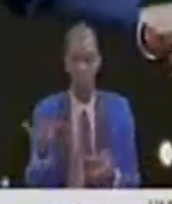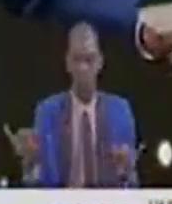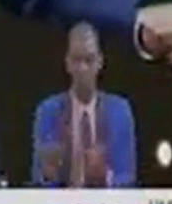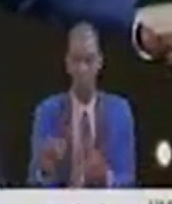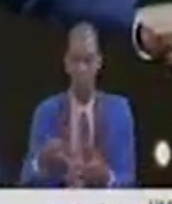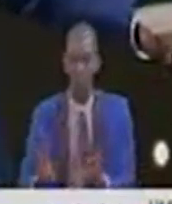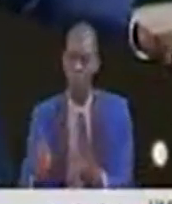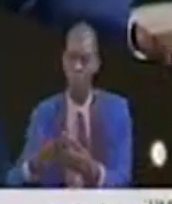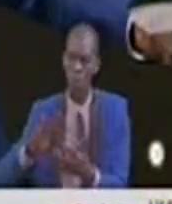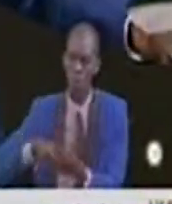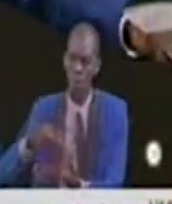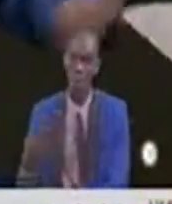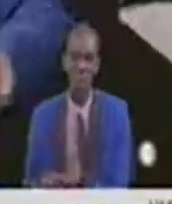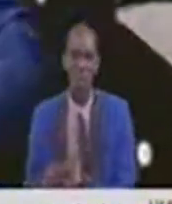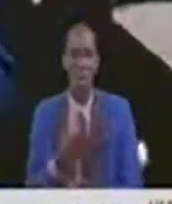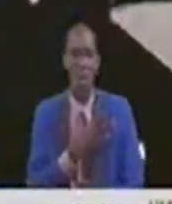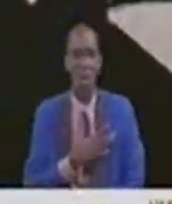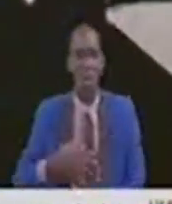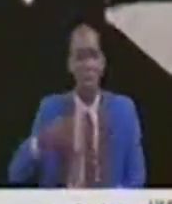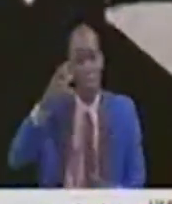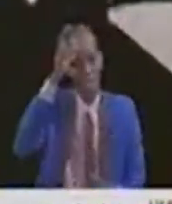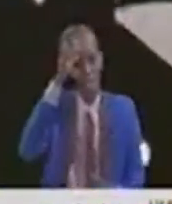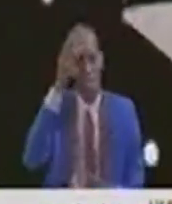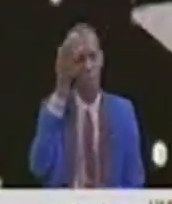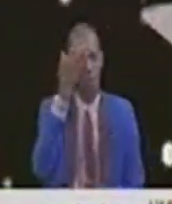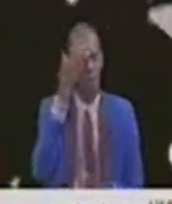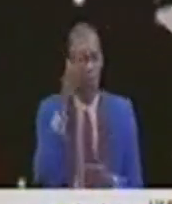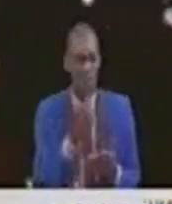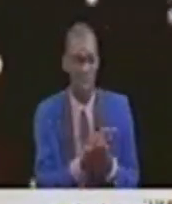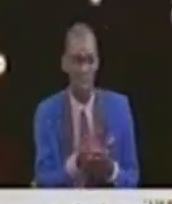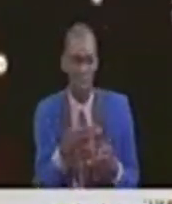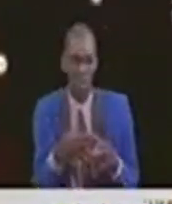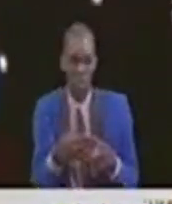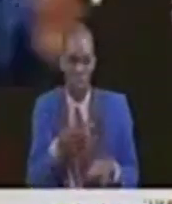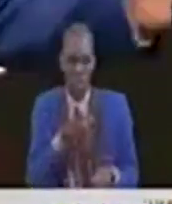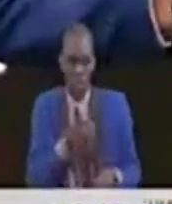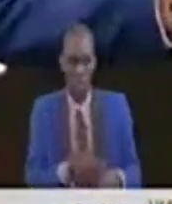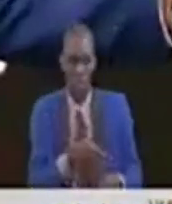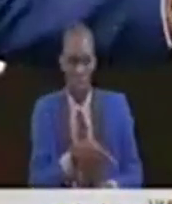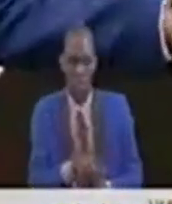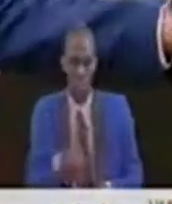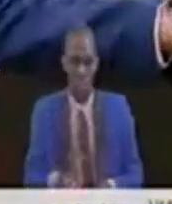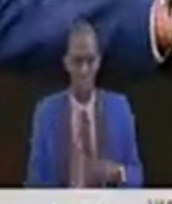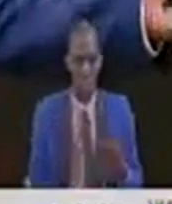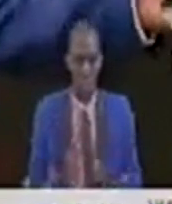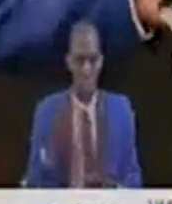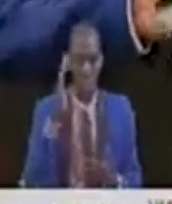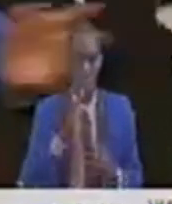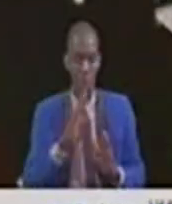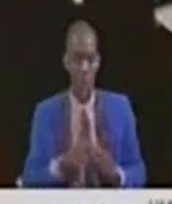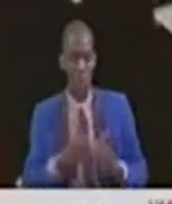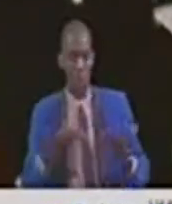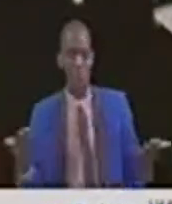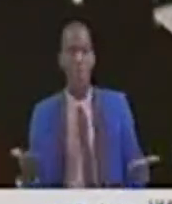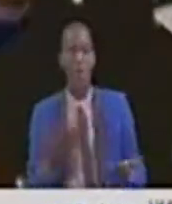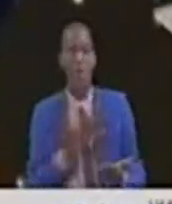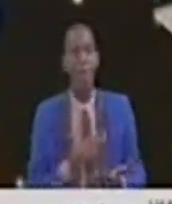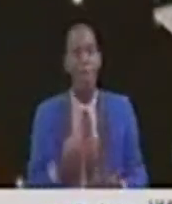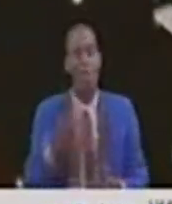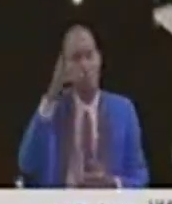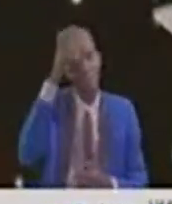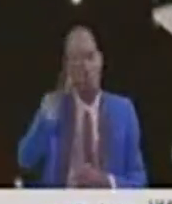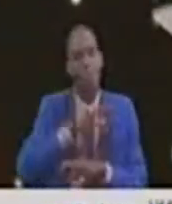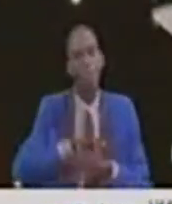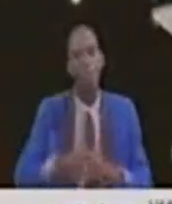short time, he will soon be in hell. He says, I don't want to be there alone. He wants to gather all the